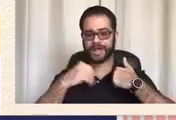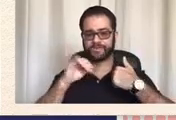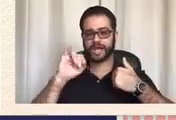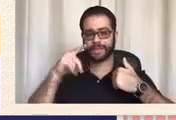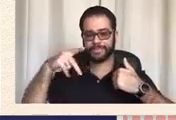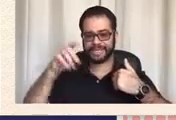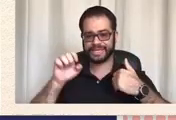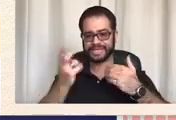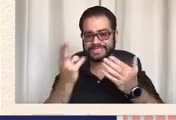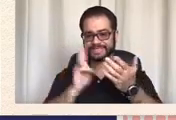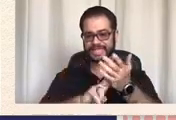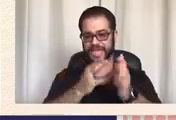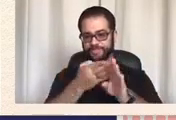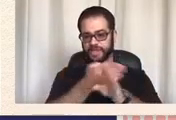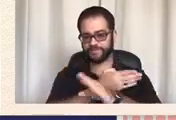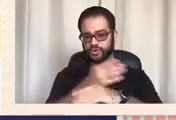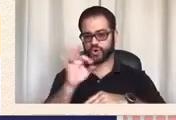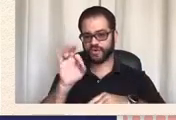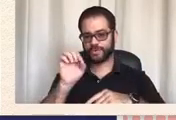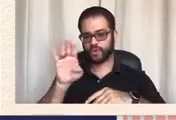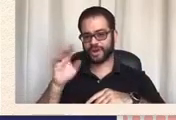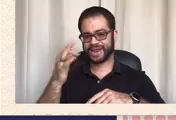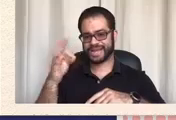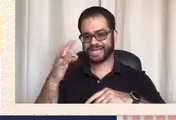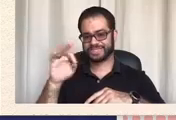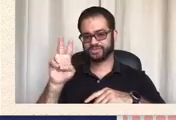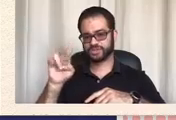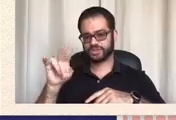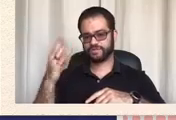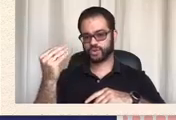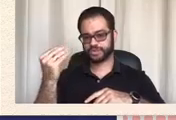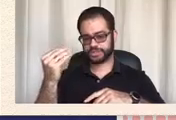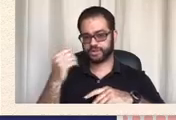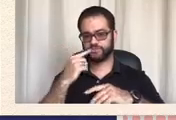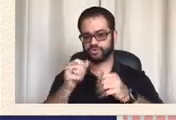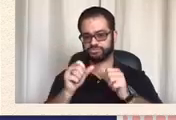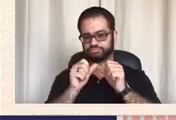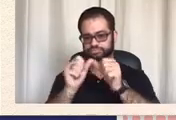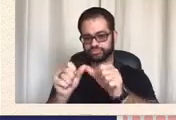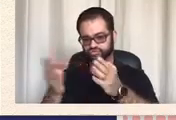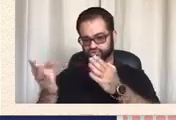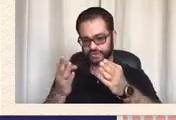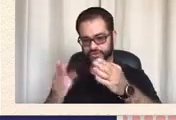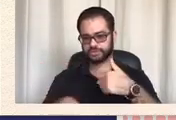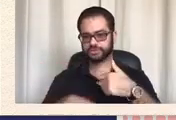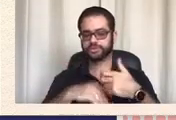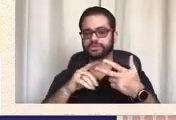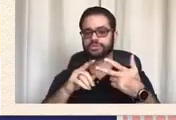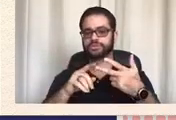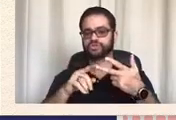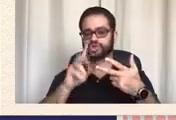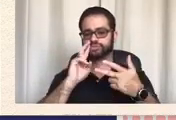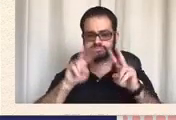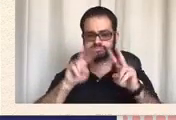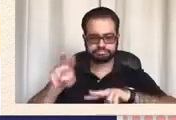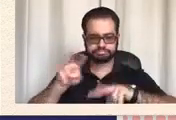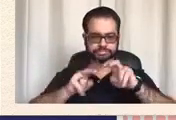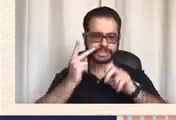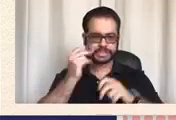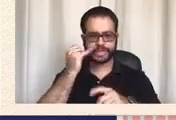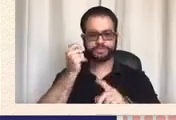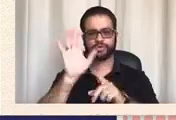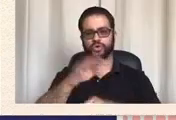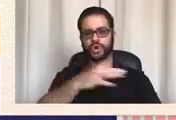19, 2014 to continue services uninterrupted. So they look at whether or not your eligibility and